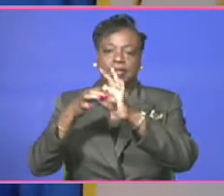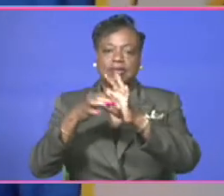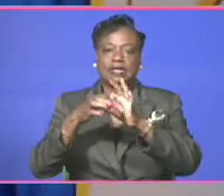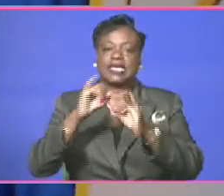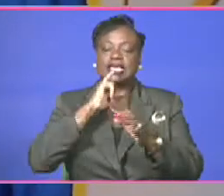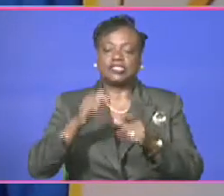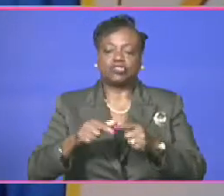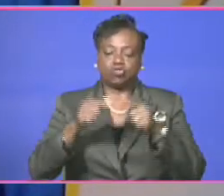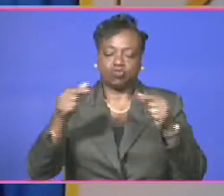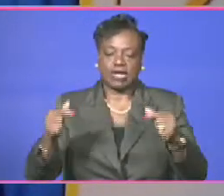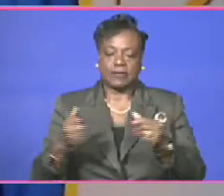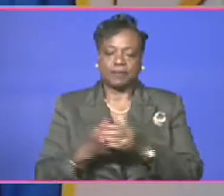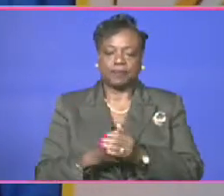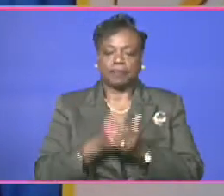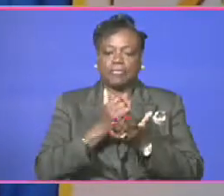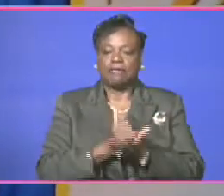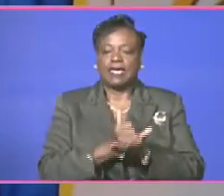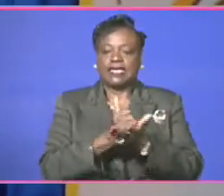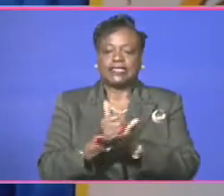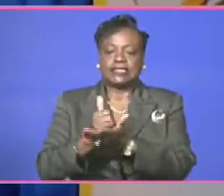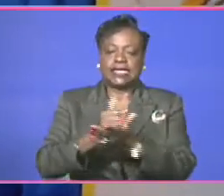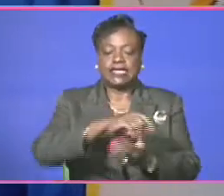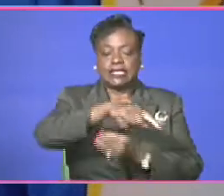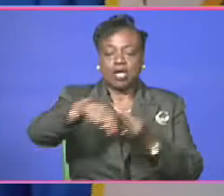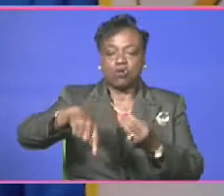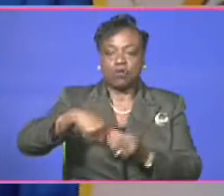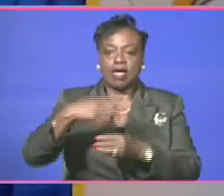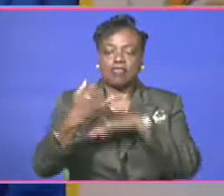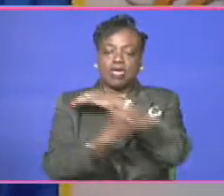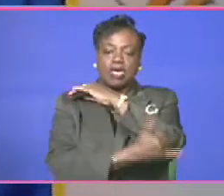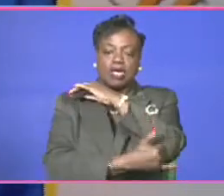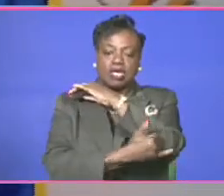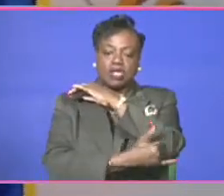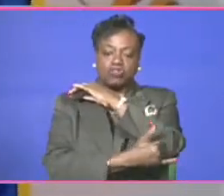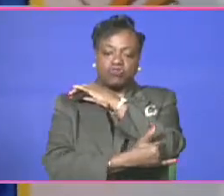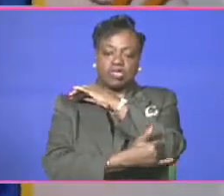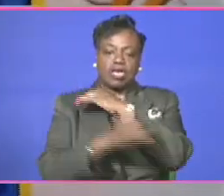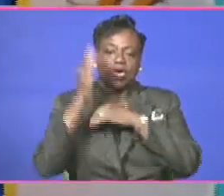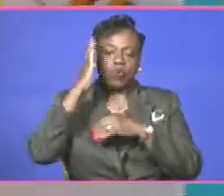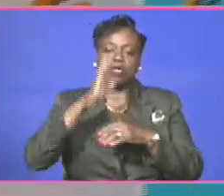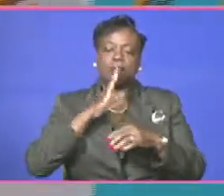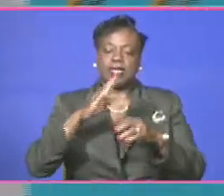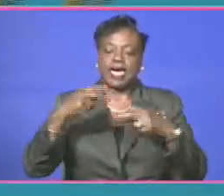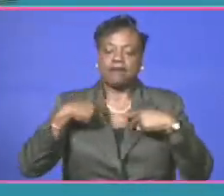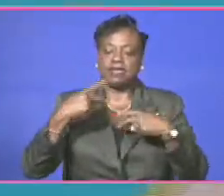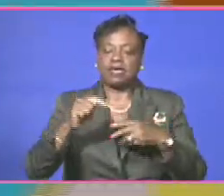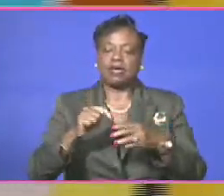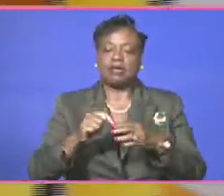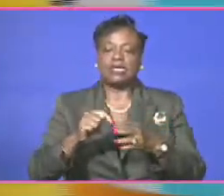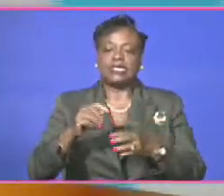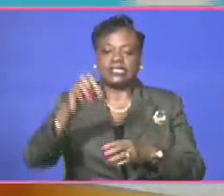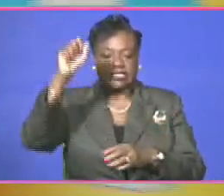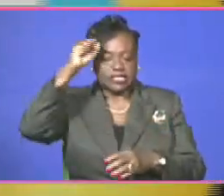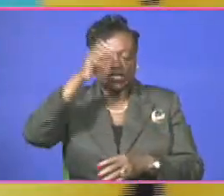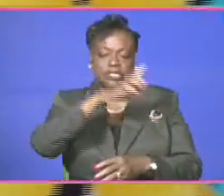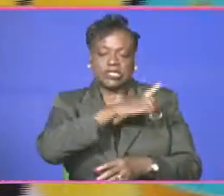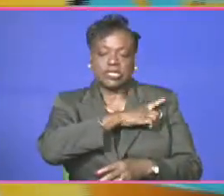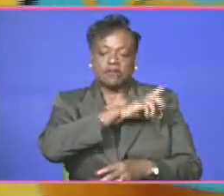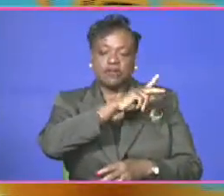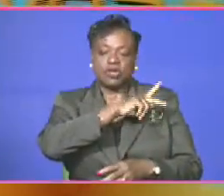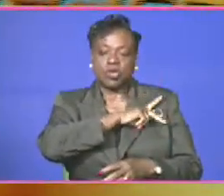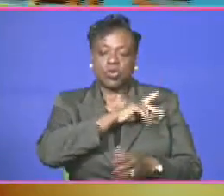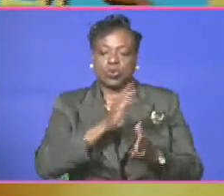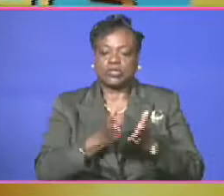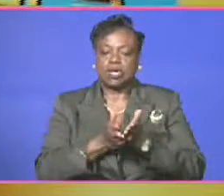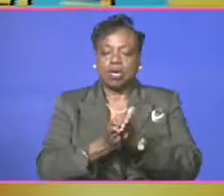Sailors from around the country will pitch their sails and tack this weekend in the Sir Durward Knowles Regatta. The regatta is being held in honor of Sir